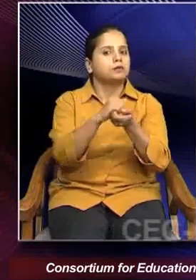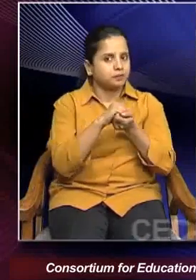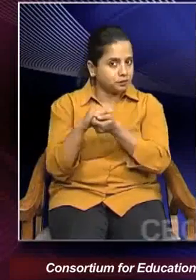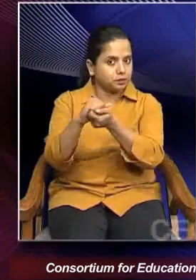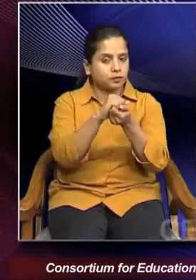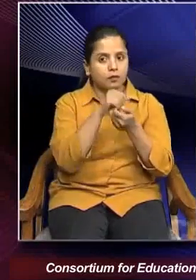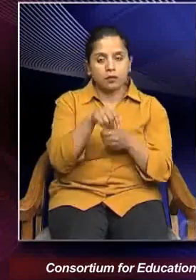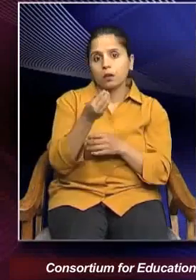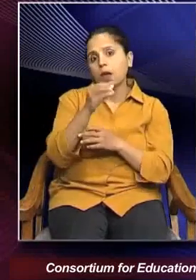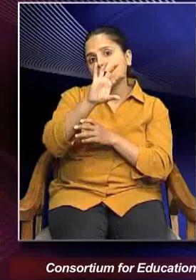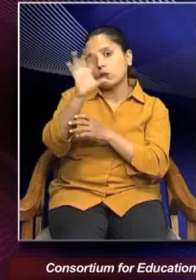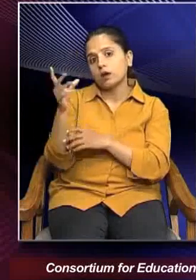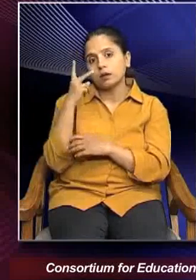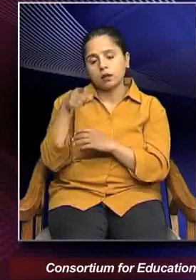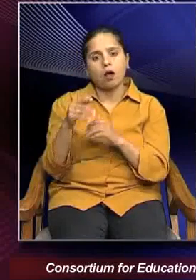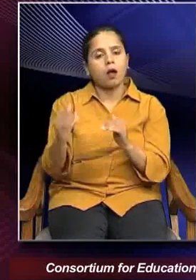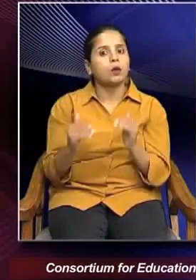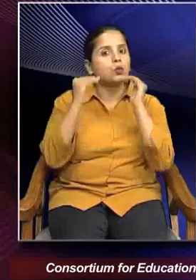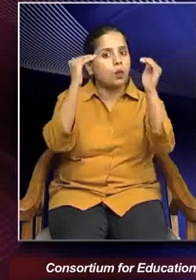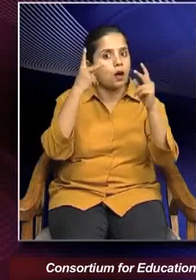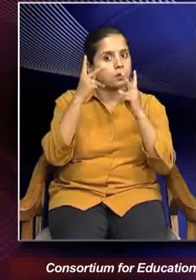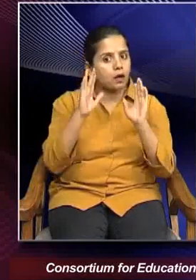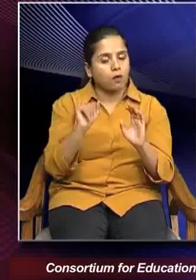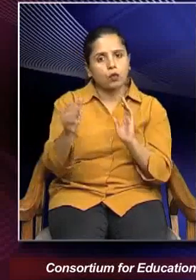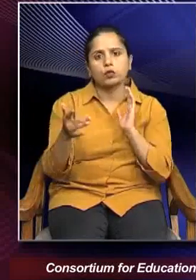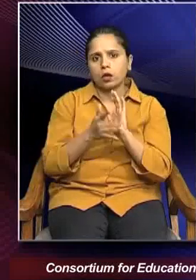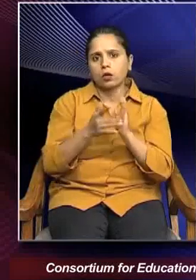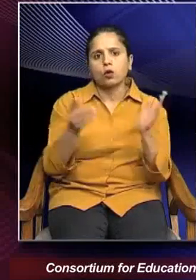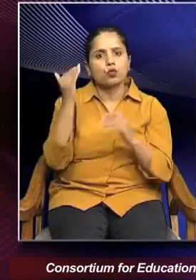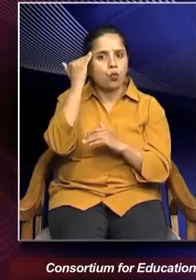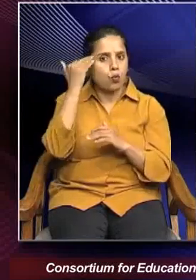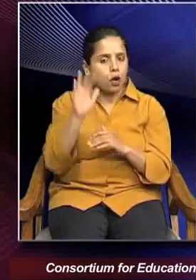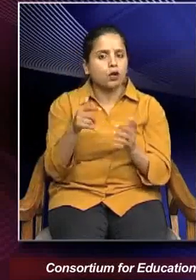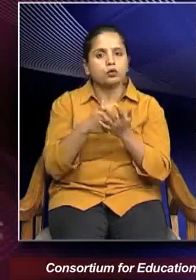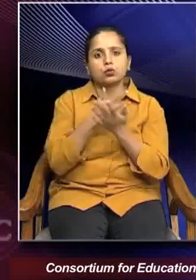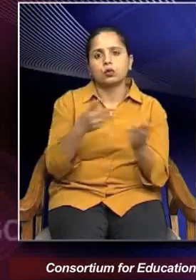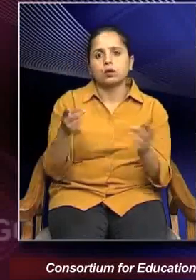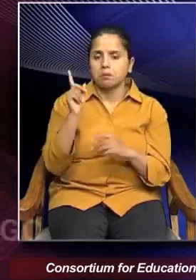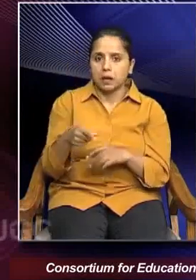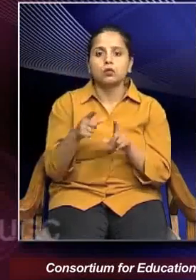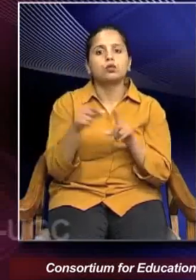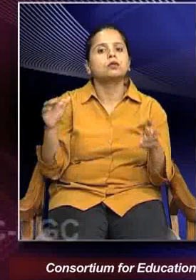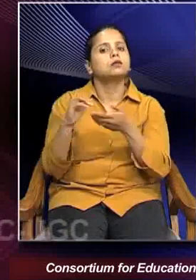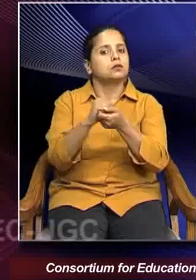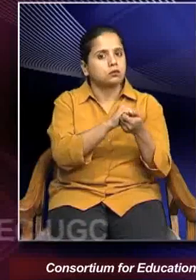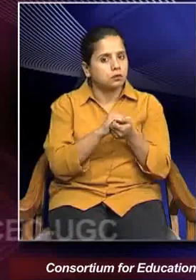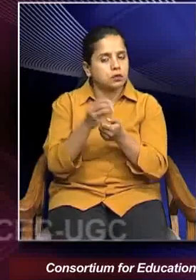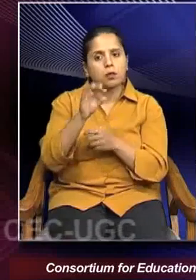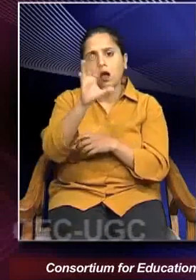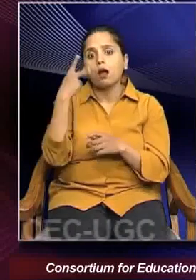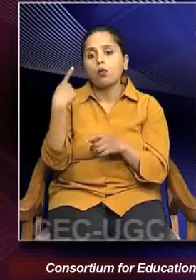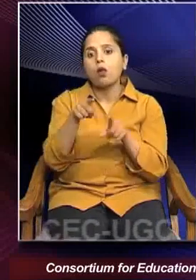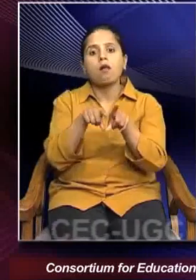the countries which are advanced in their technological know-how or resourcefulness must do a partnership with countries which are lagging